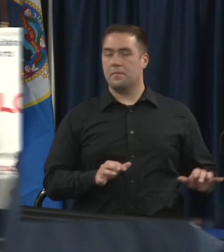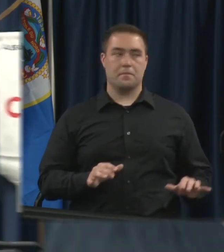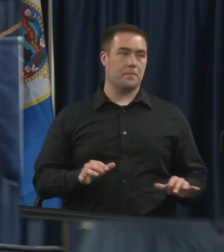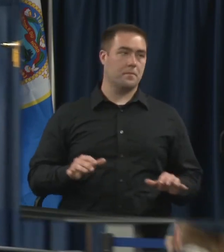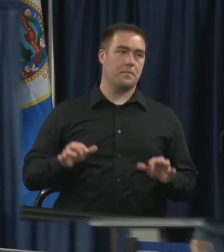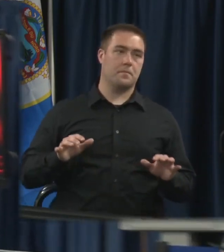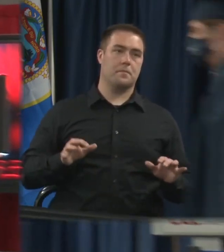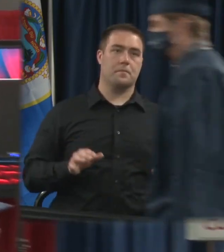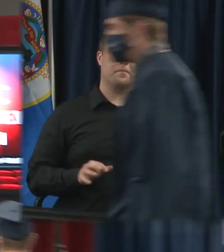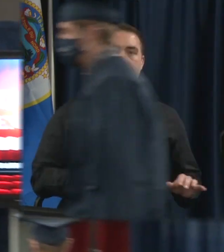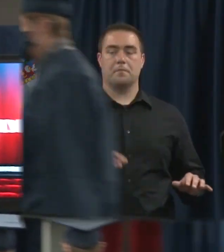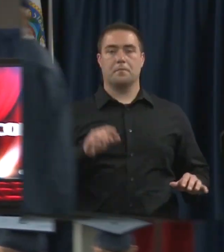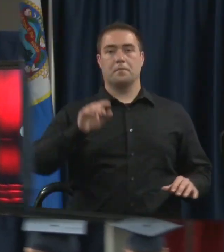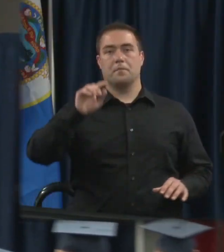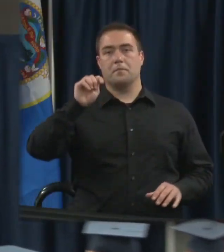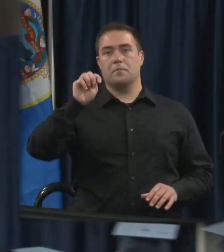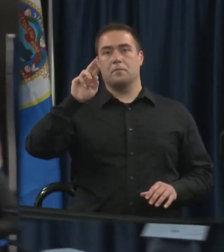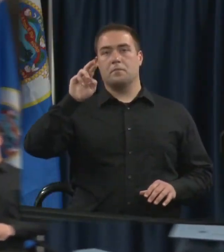Trevor Lee Larson.